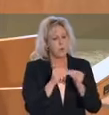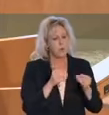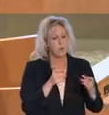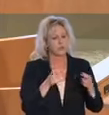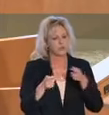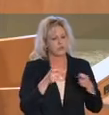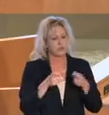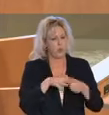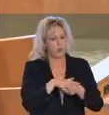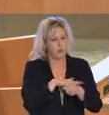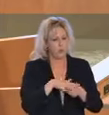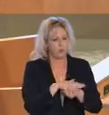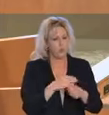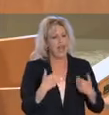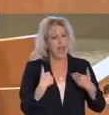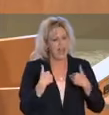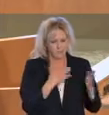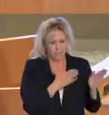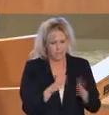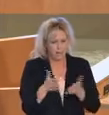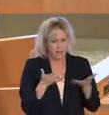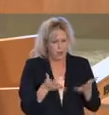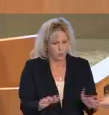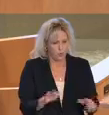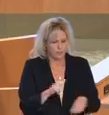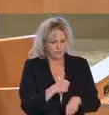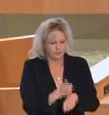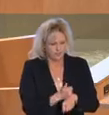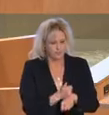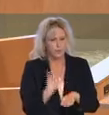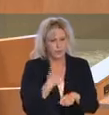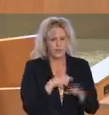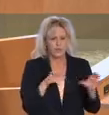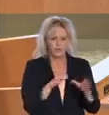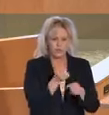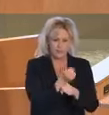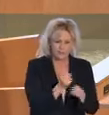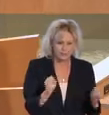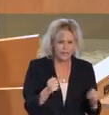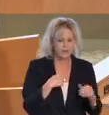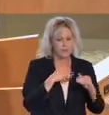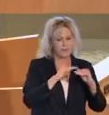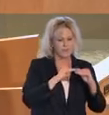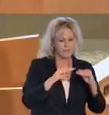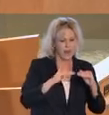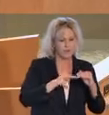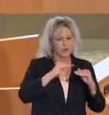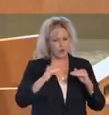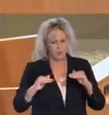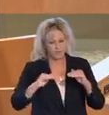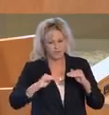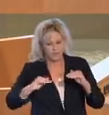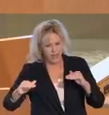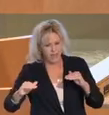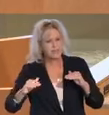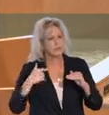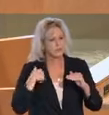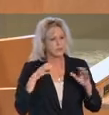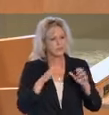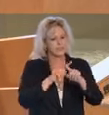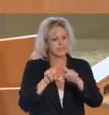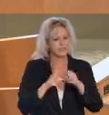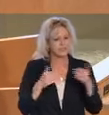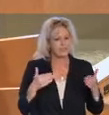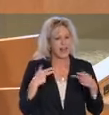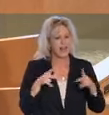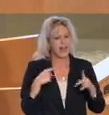control, saying that, hey, we have this plan already. We've been doing things safely. We flattened our curve. We did all these different things. Let us